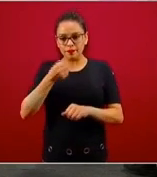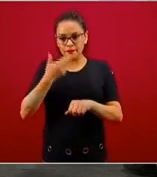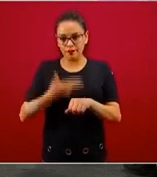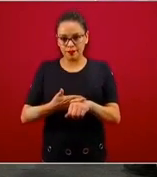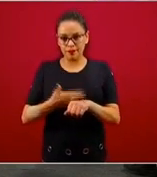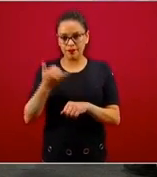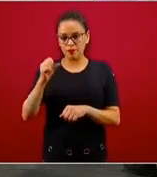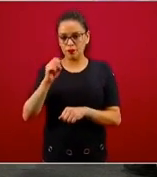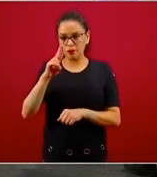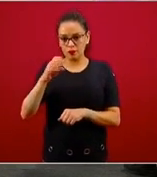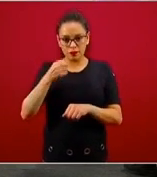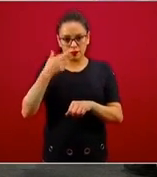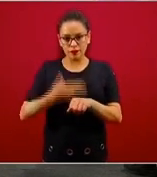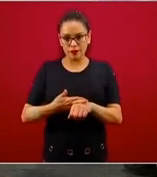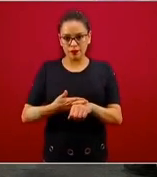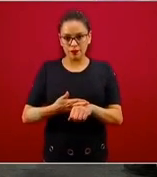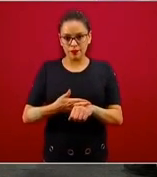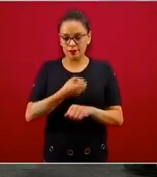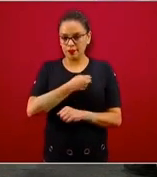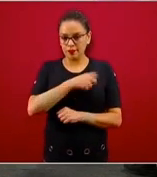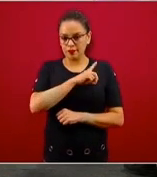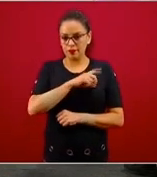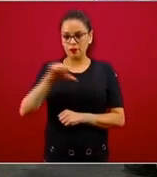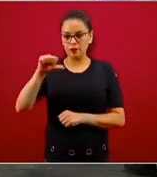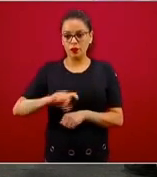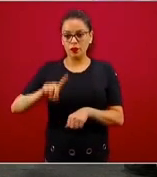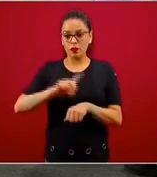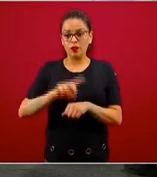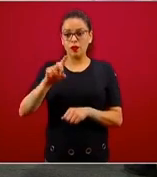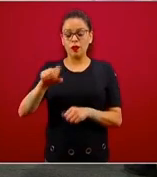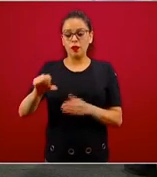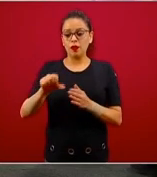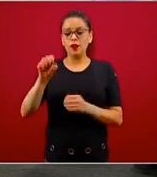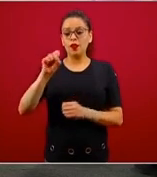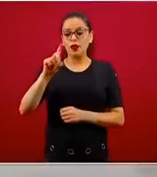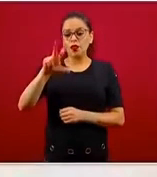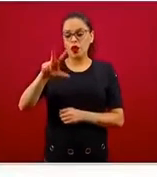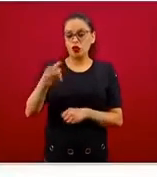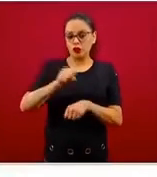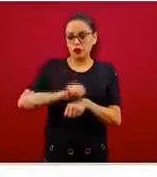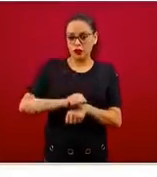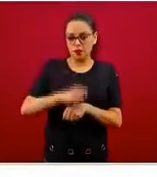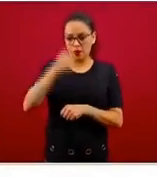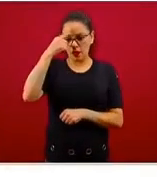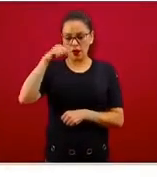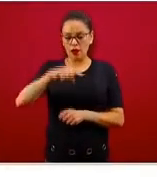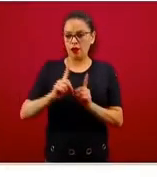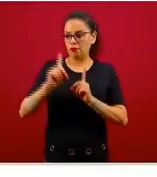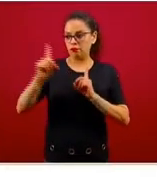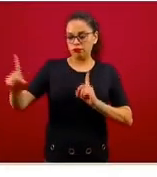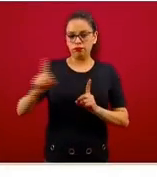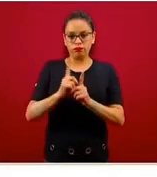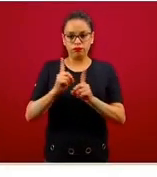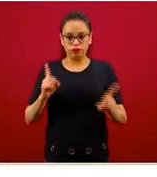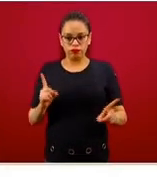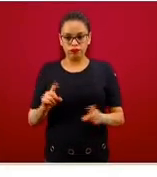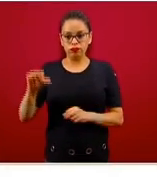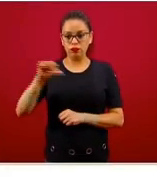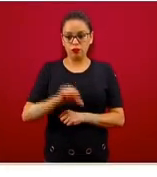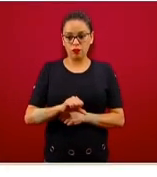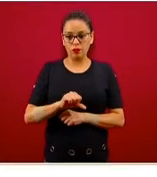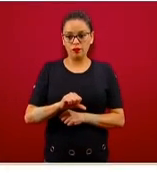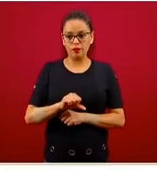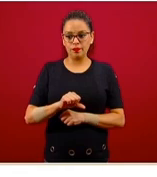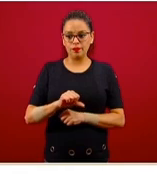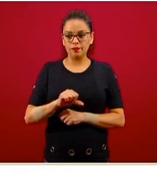report. Estamos en el día 38 de la Jornada Nacional de Sana Distancia, hoy día miércoles 29 de abril. Yes, we are at